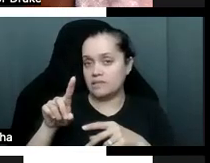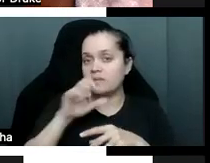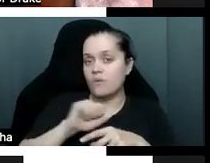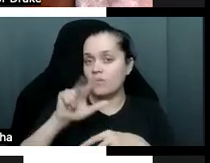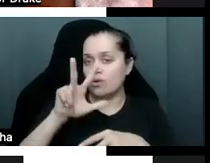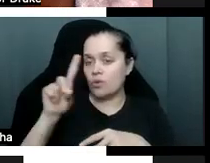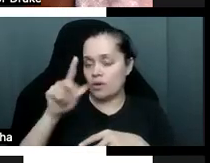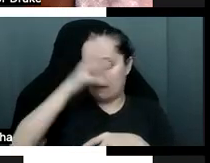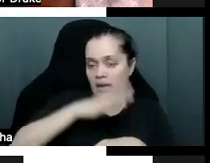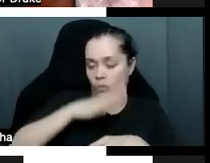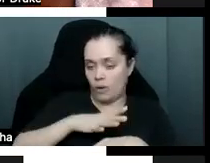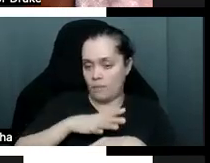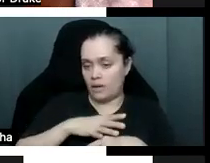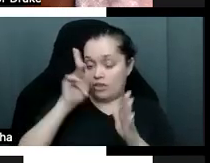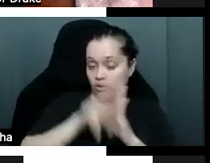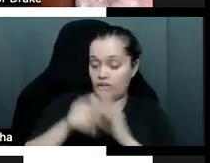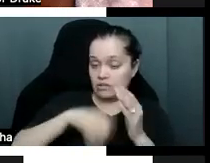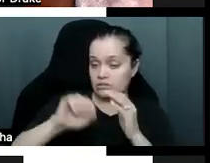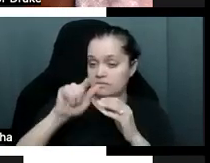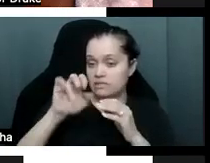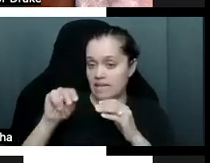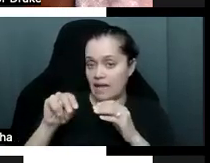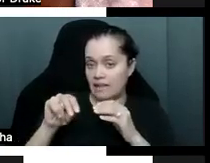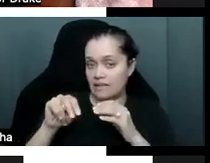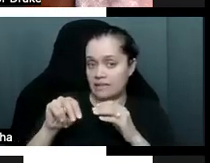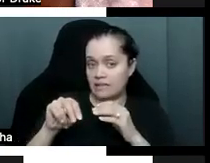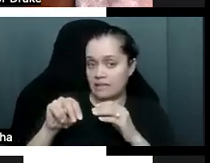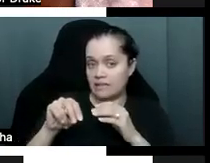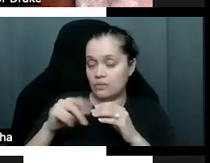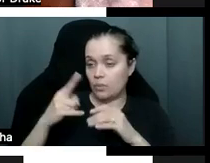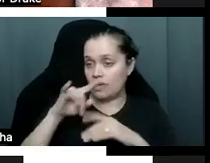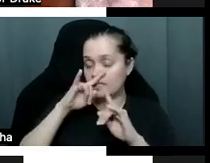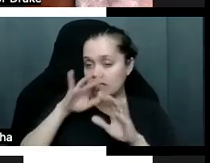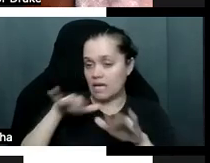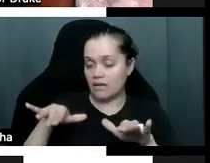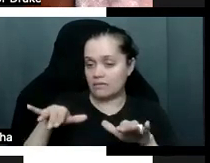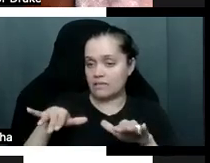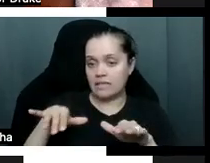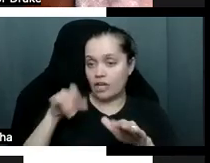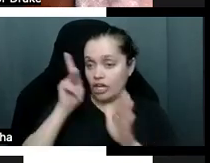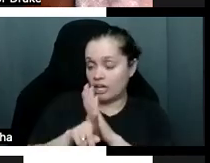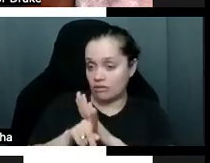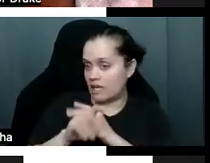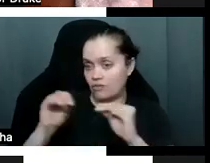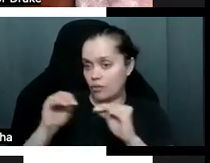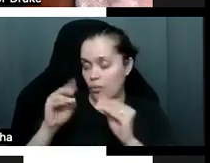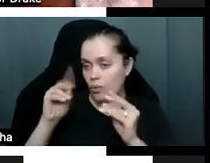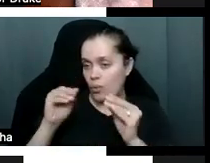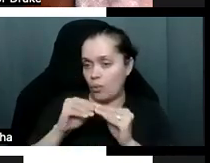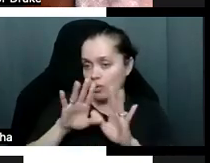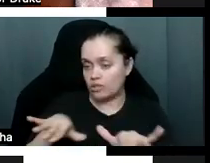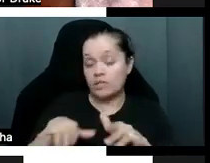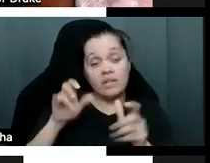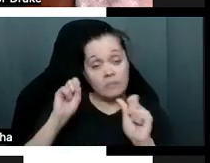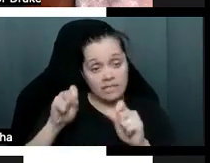under Stalin, they're dead. They don't have any more children after that. There are births that would have